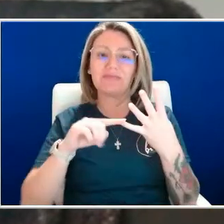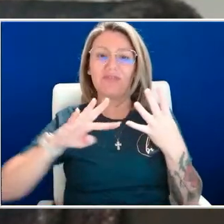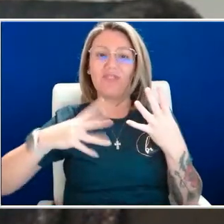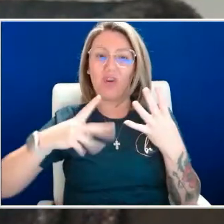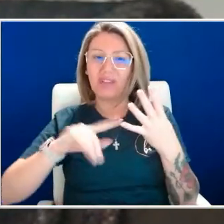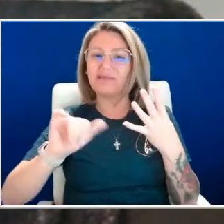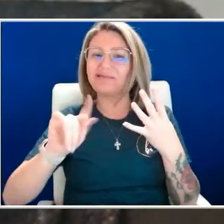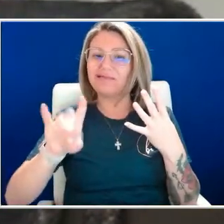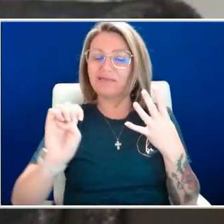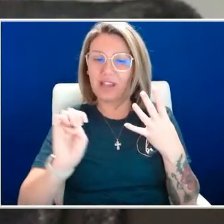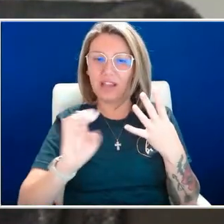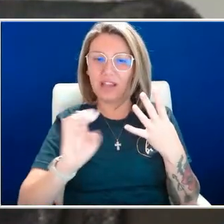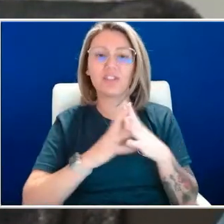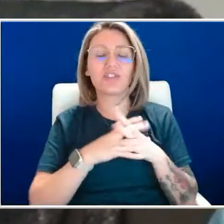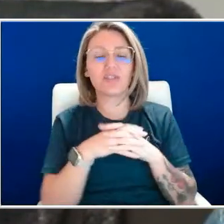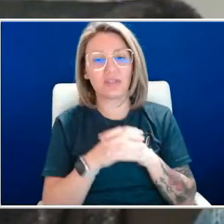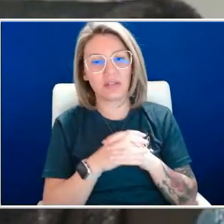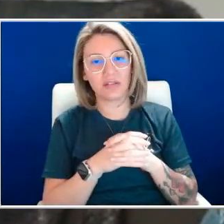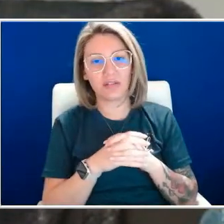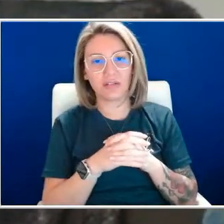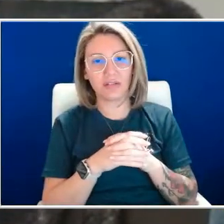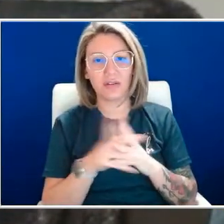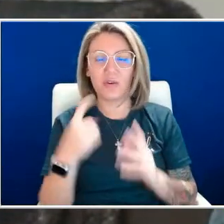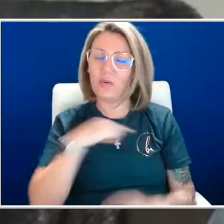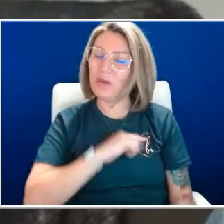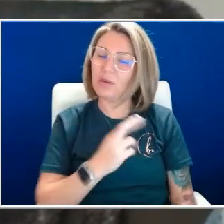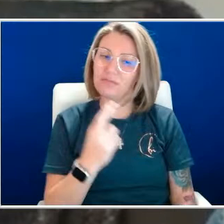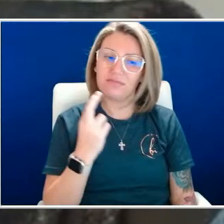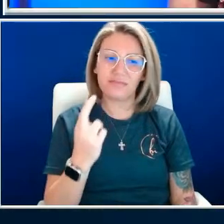she was real close to me.